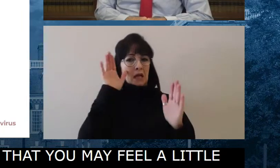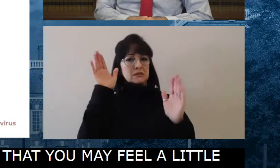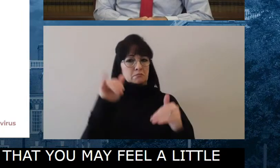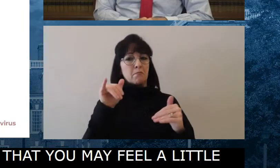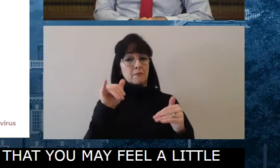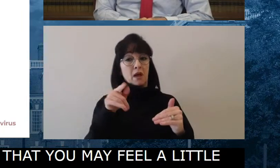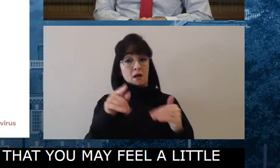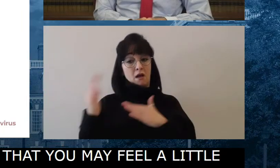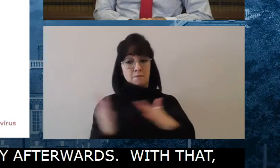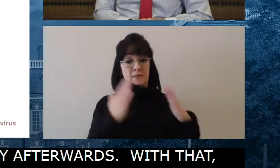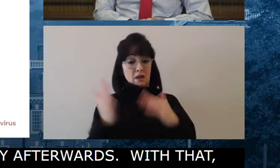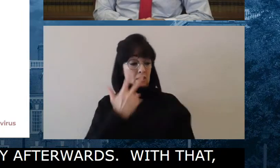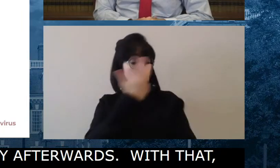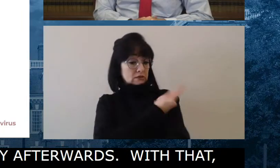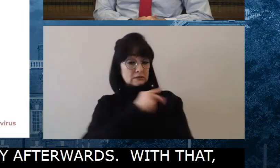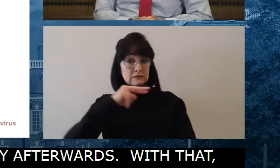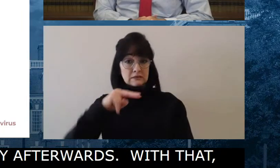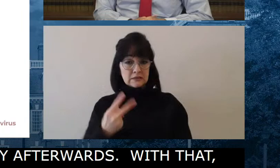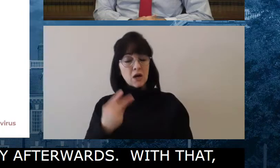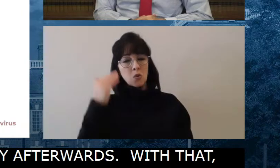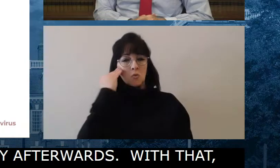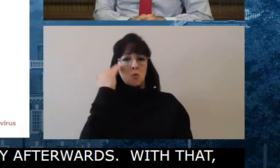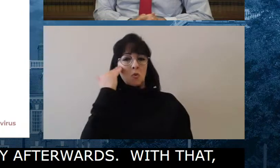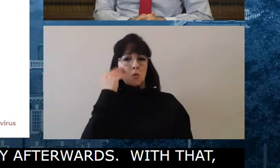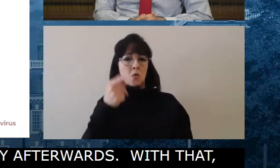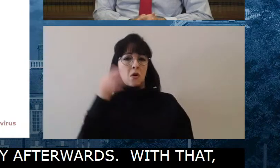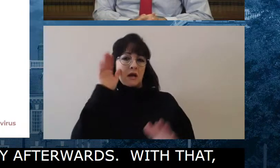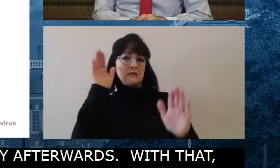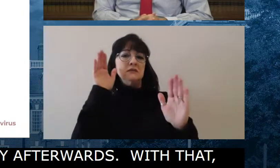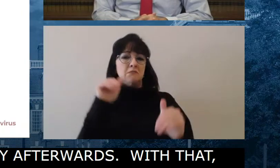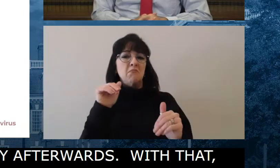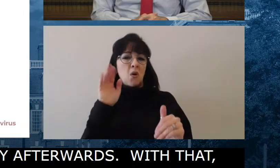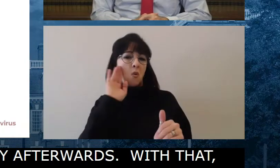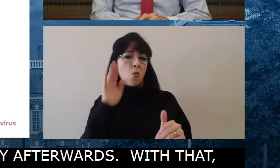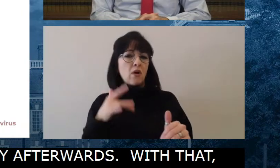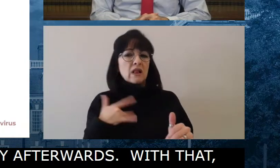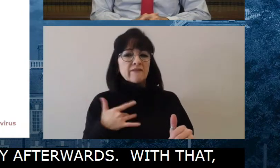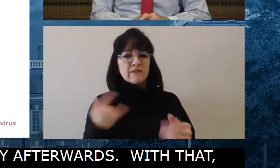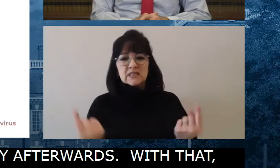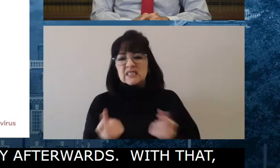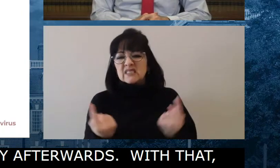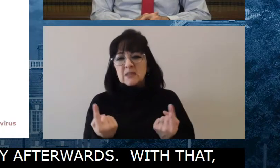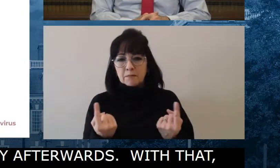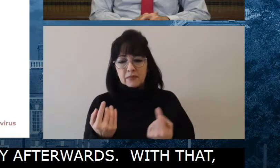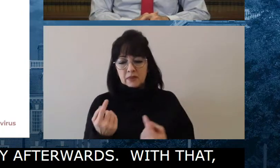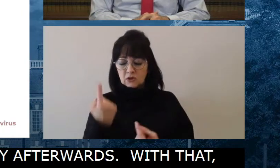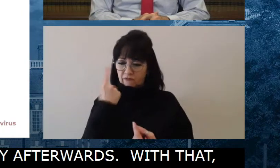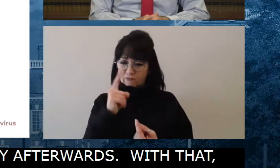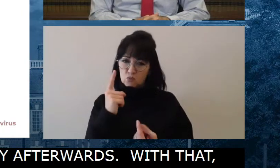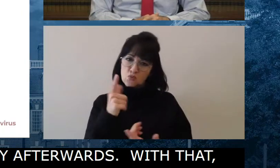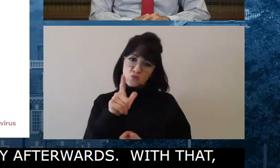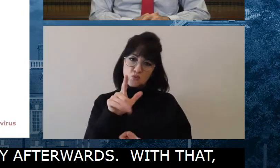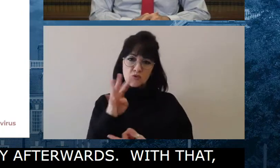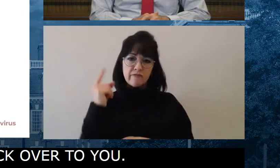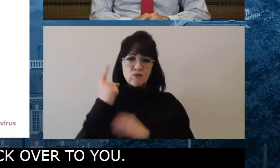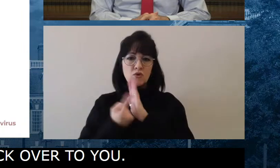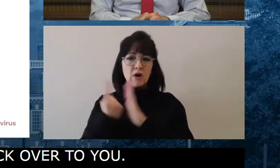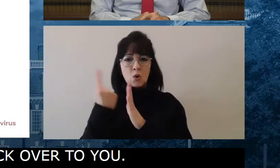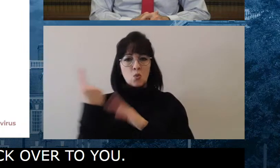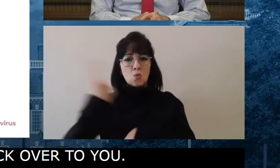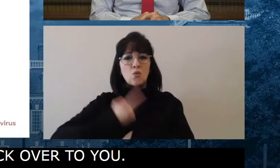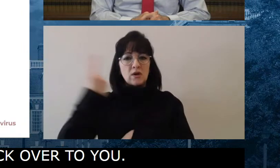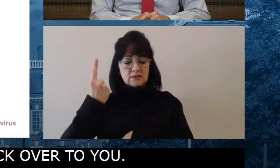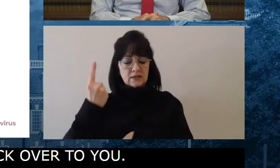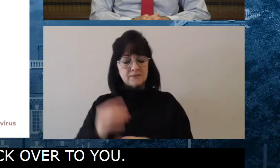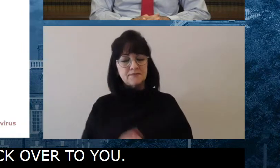other local leaders, community groups, and trying to get, much like we have been doing with